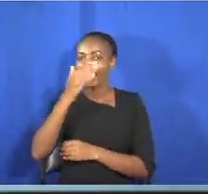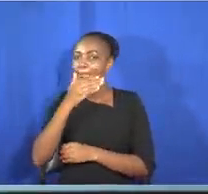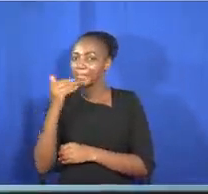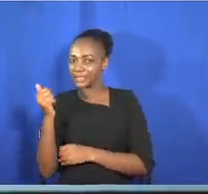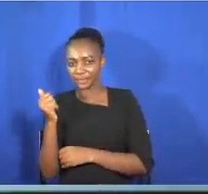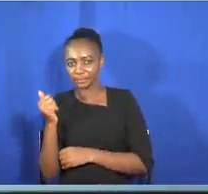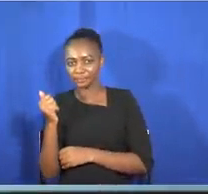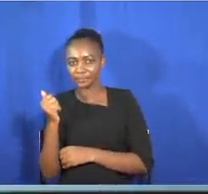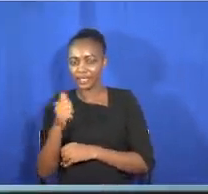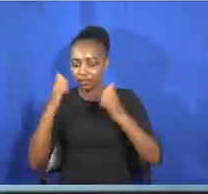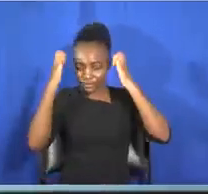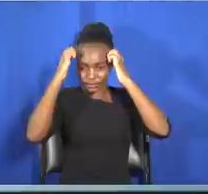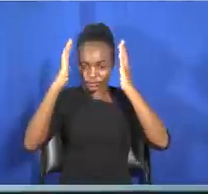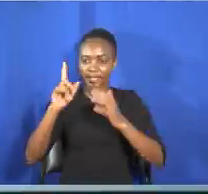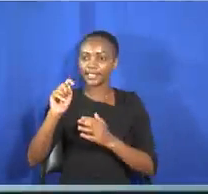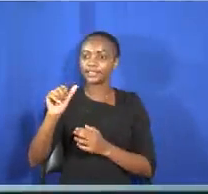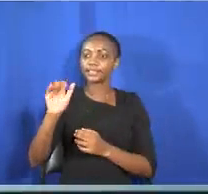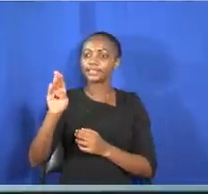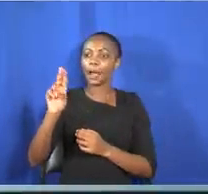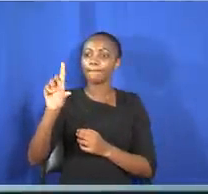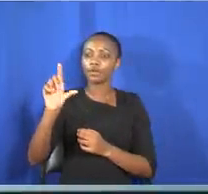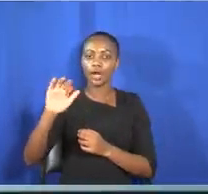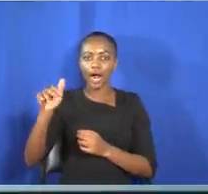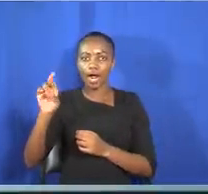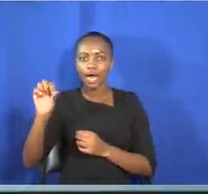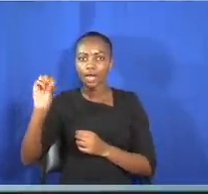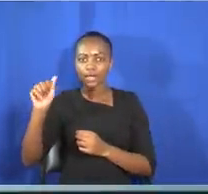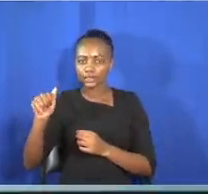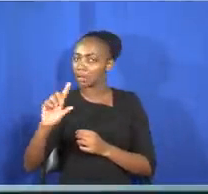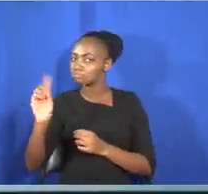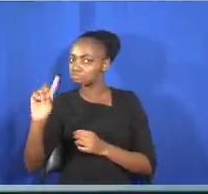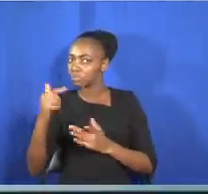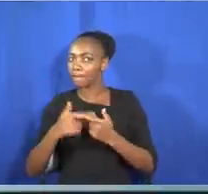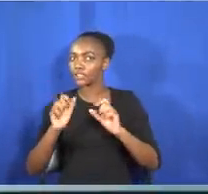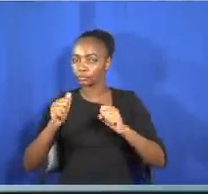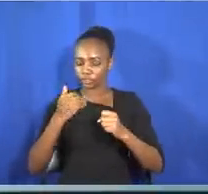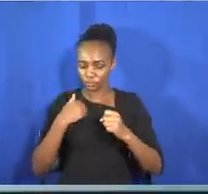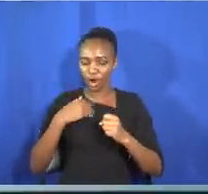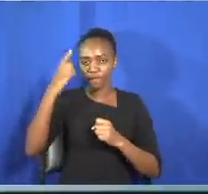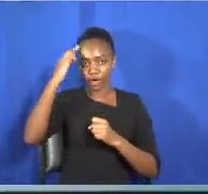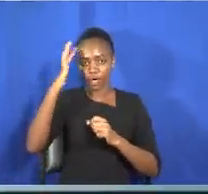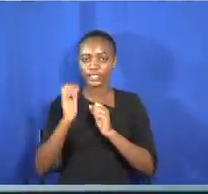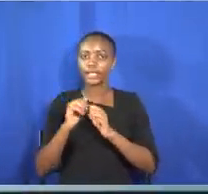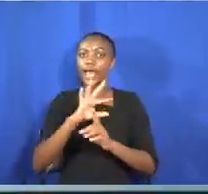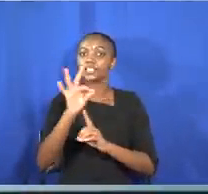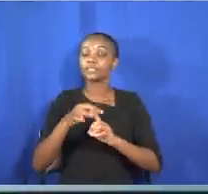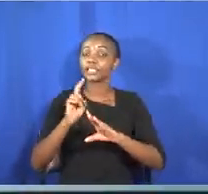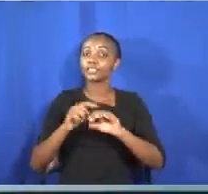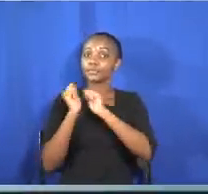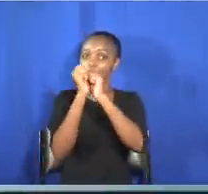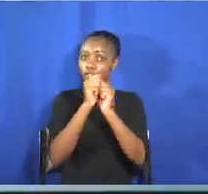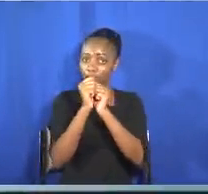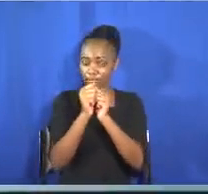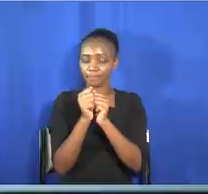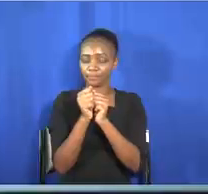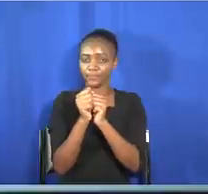learn better. So the learners are not tabula rasa, but they are able to construct knowledge, especially when they are put together